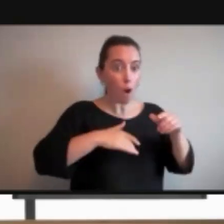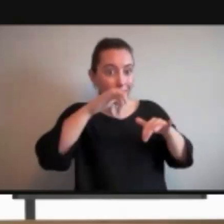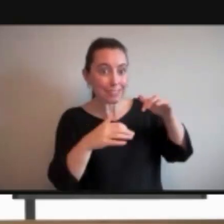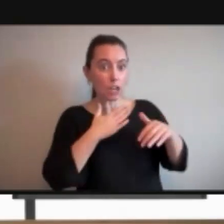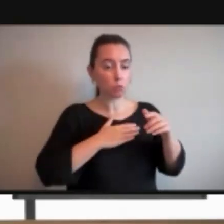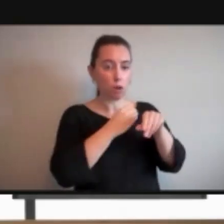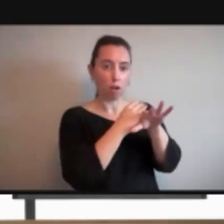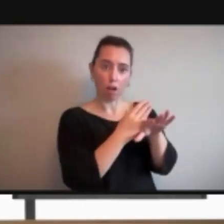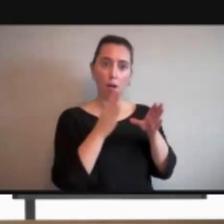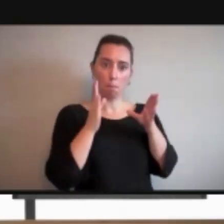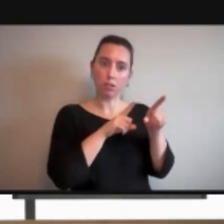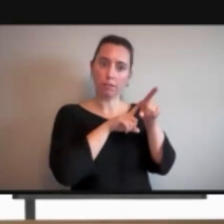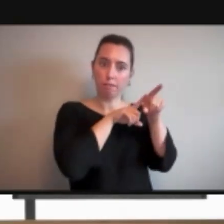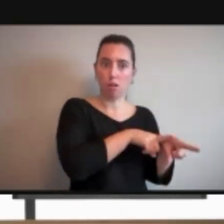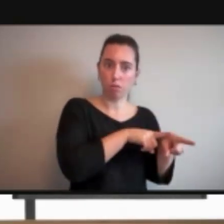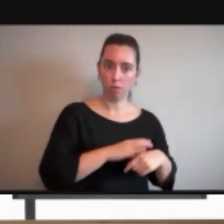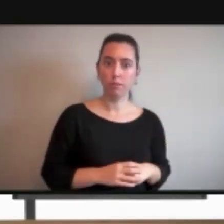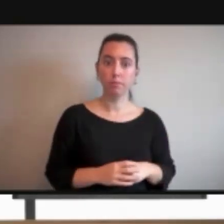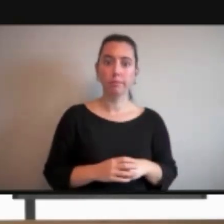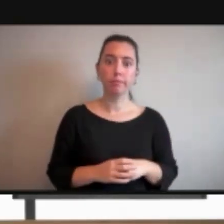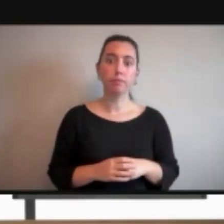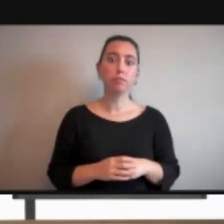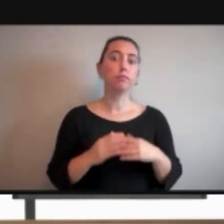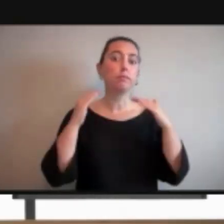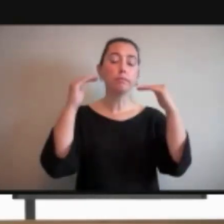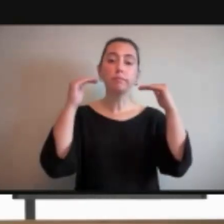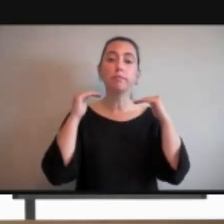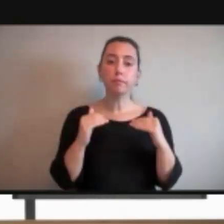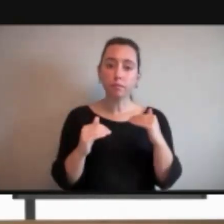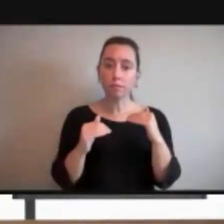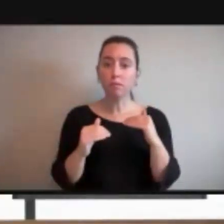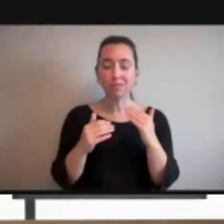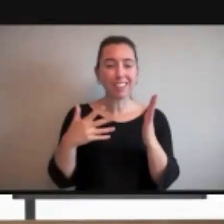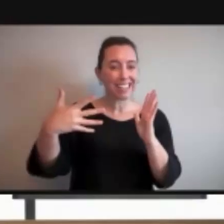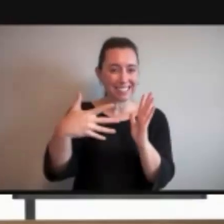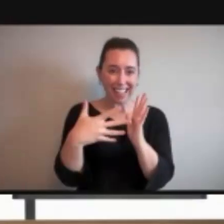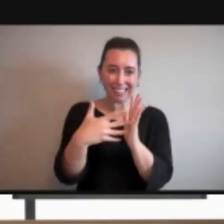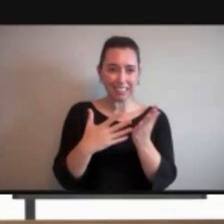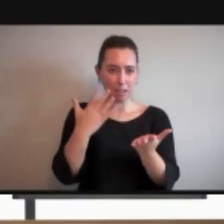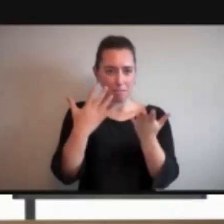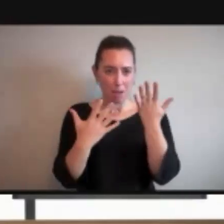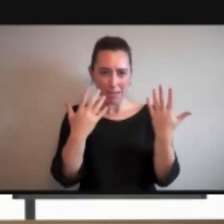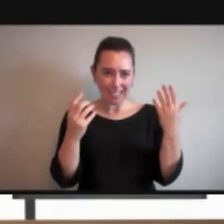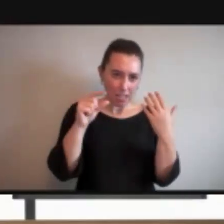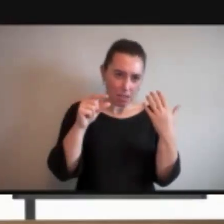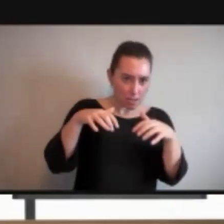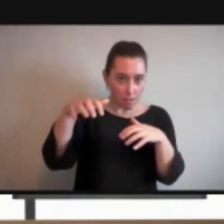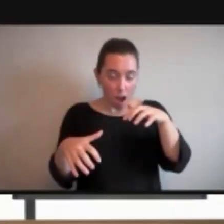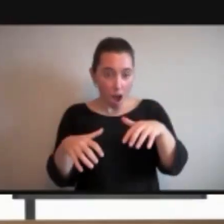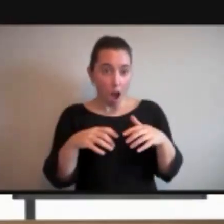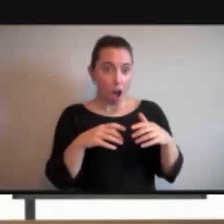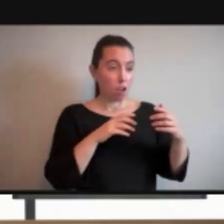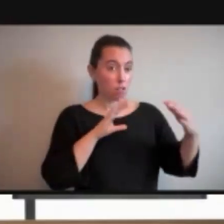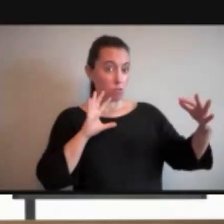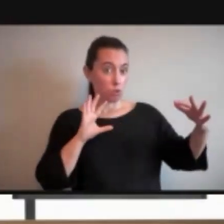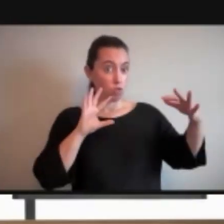The second part might not be feasible to test, so it might not be feasible to test whether the response channel is the same as